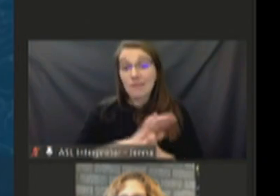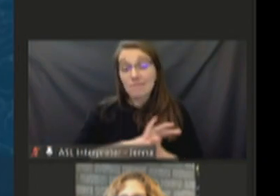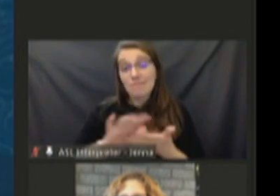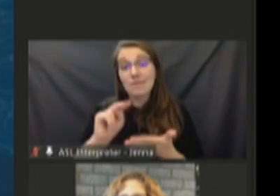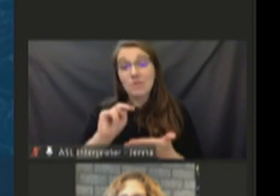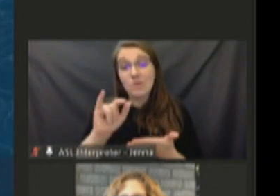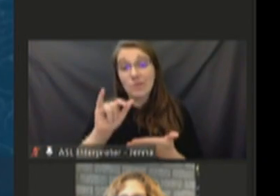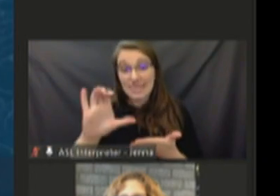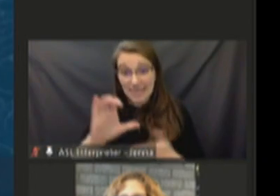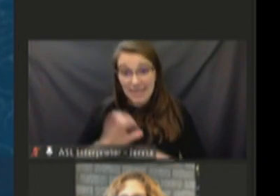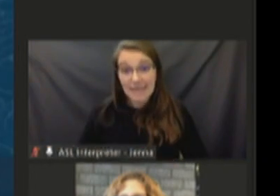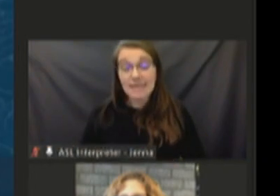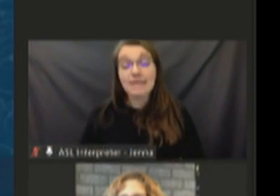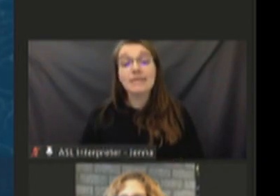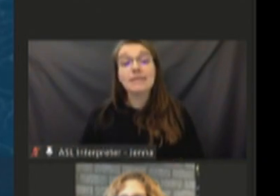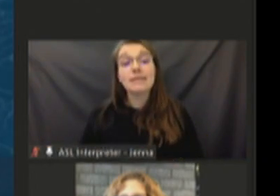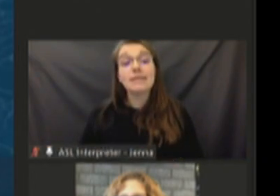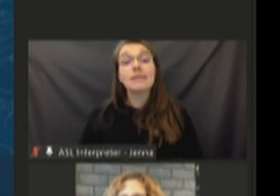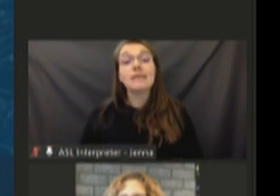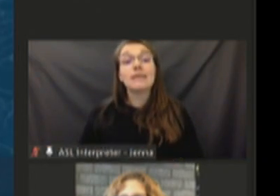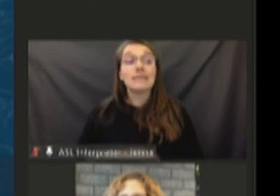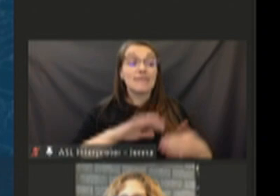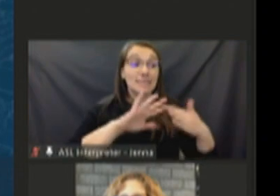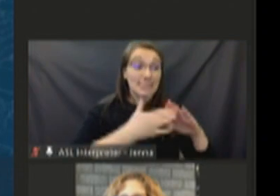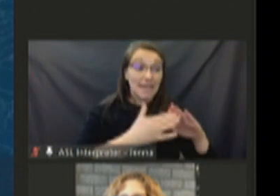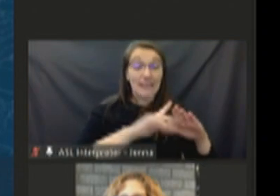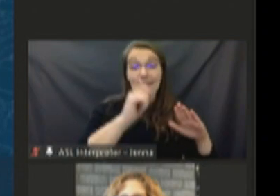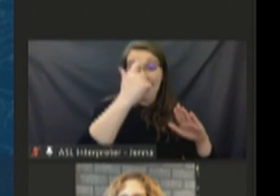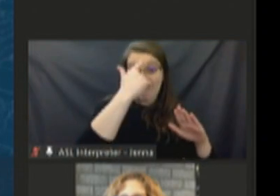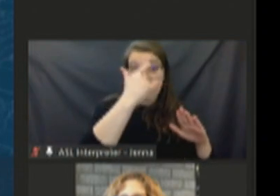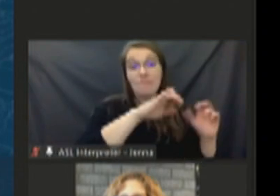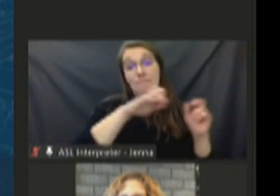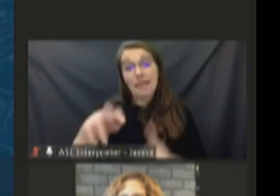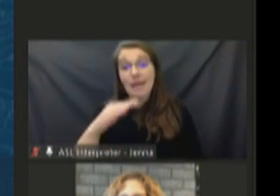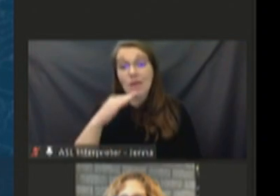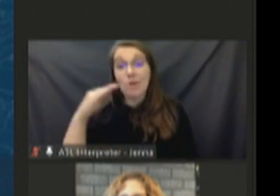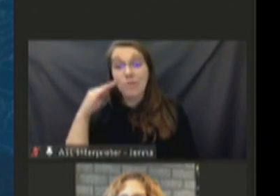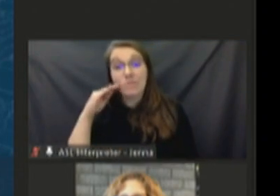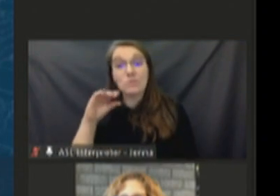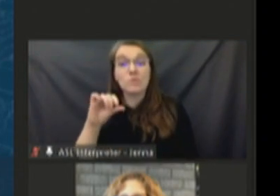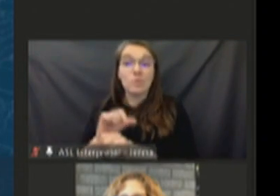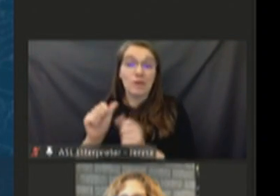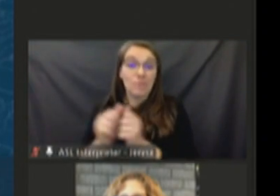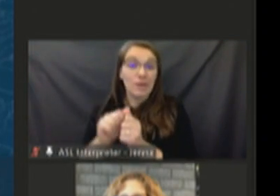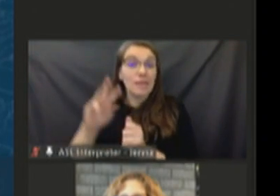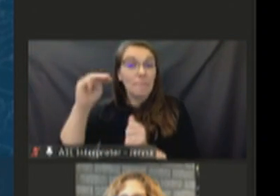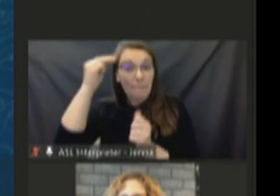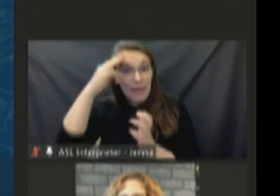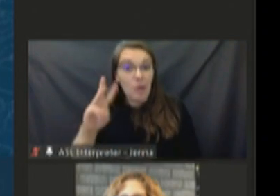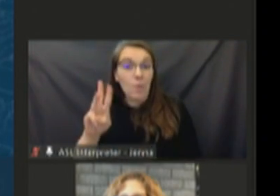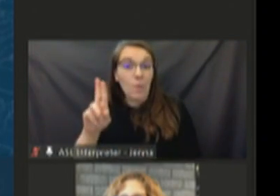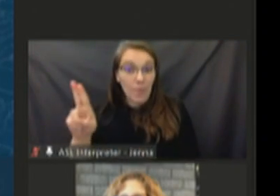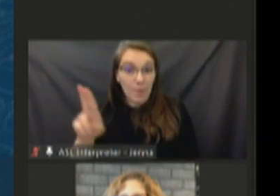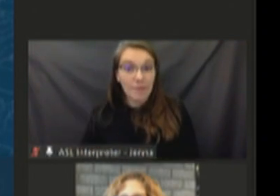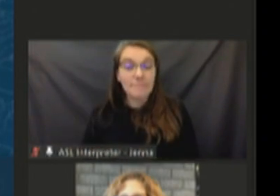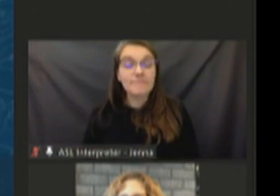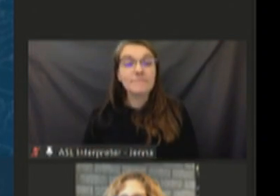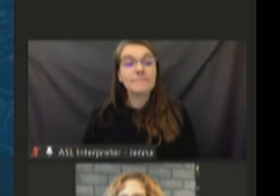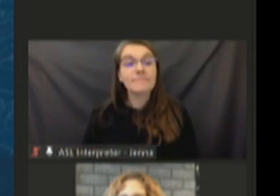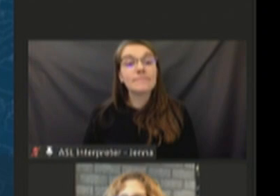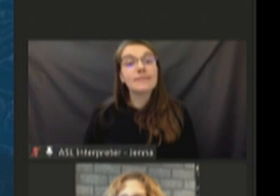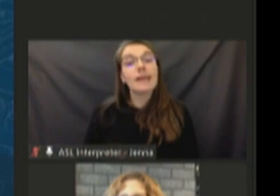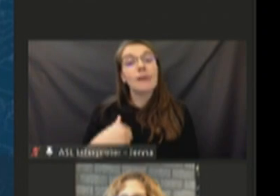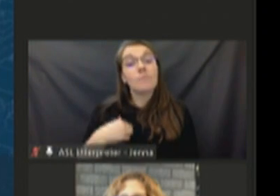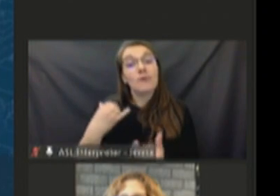city government, and then returned back home to work on Mayor Wu's campaign. So I'm currently serving as a special